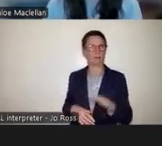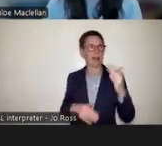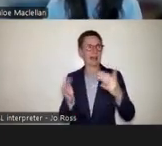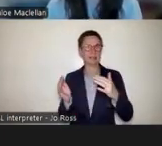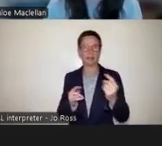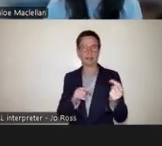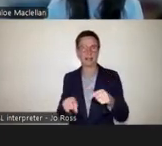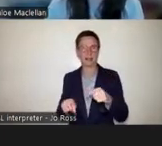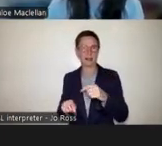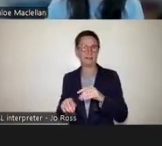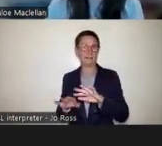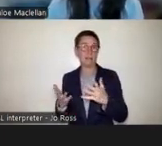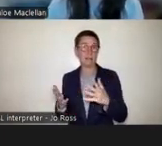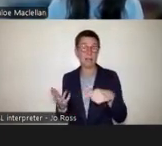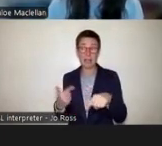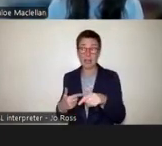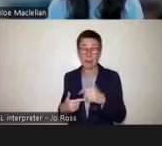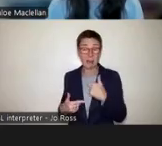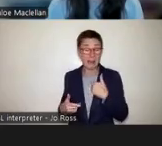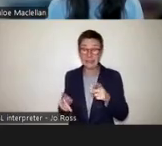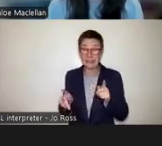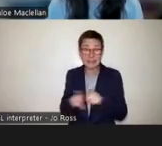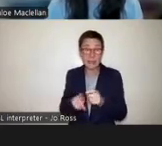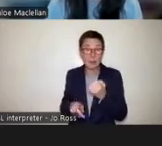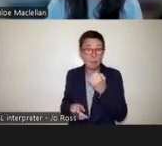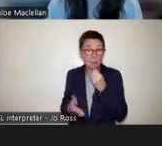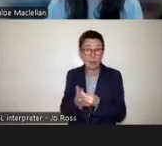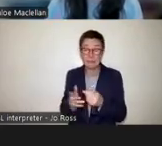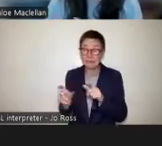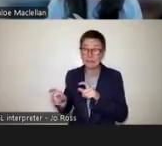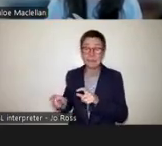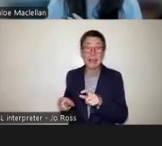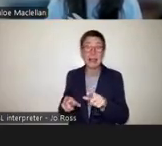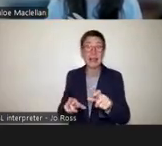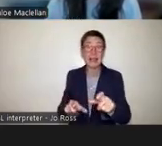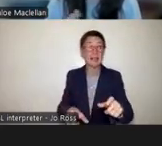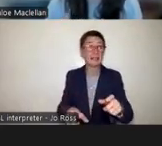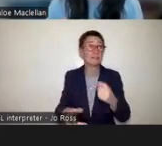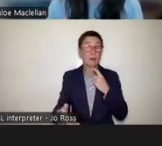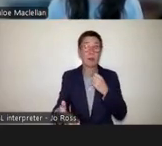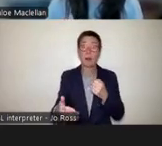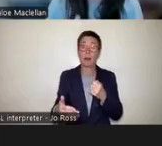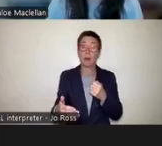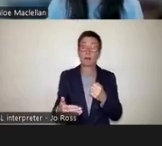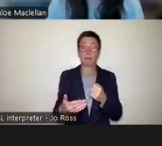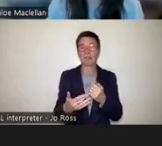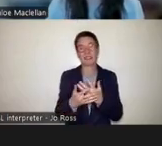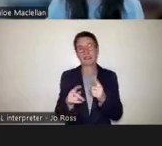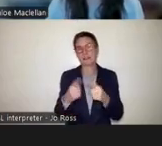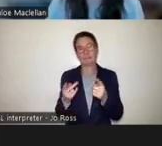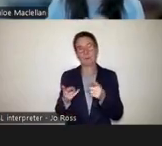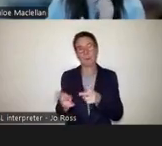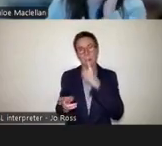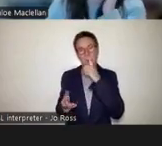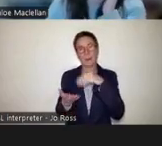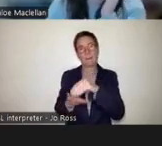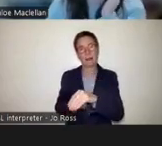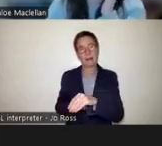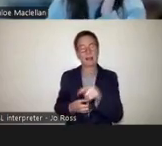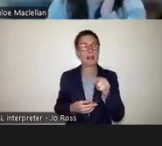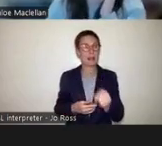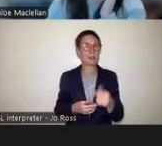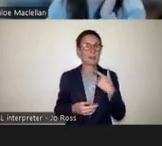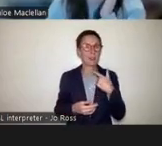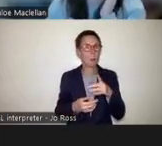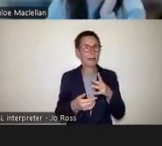It's not changing, and the price is upfront with multiple ways to pay, and building that kind